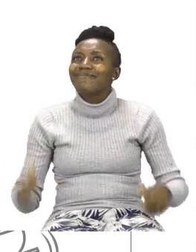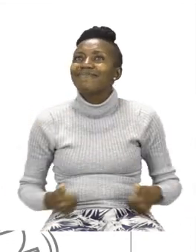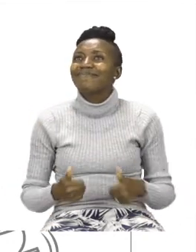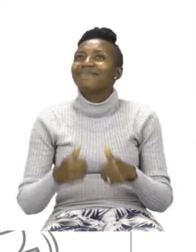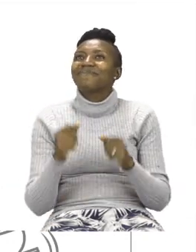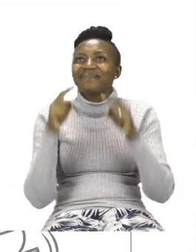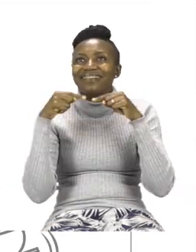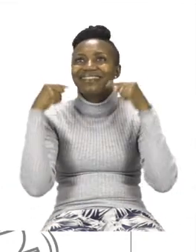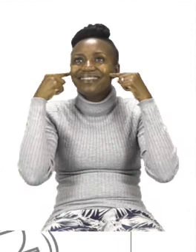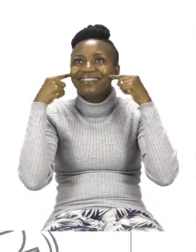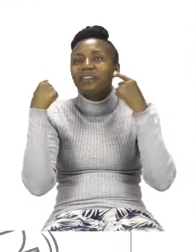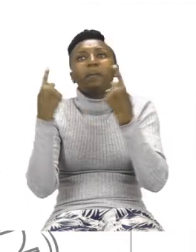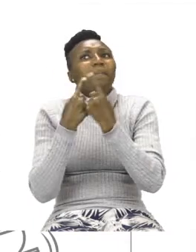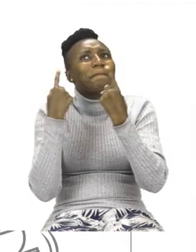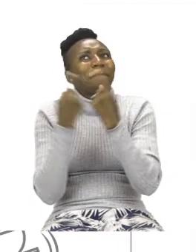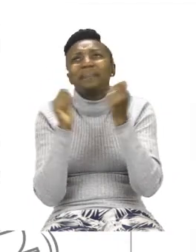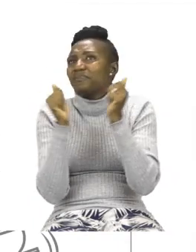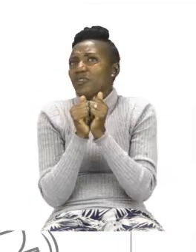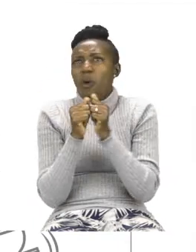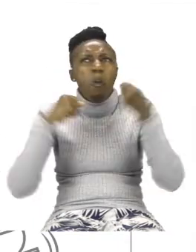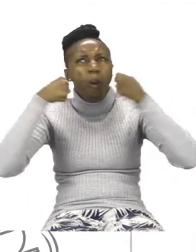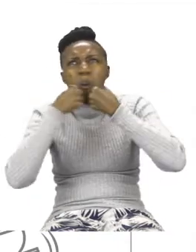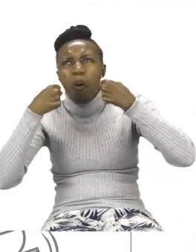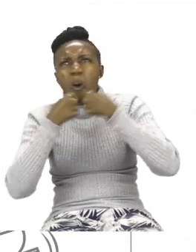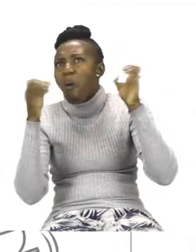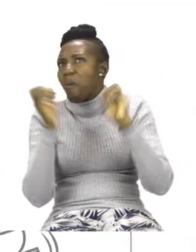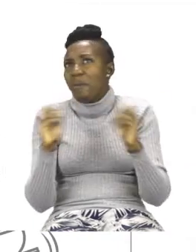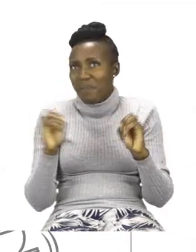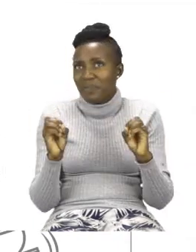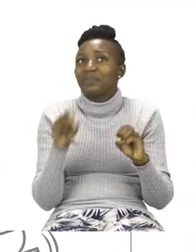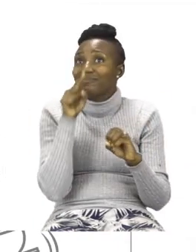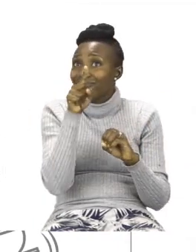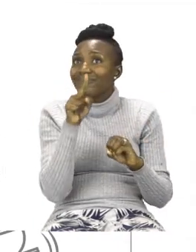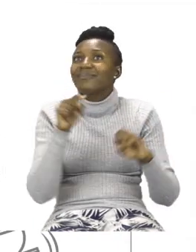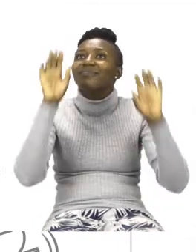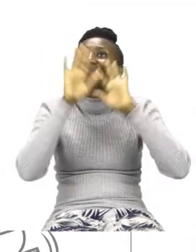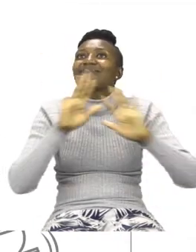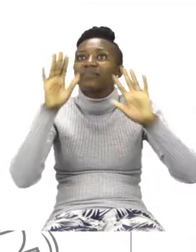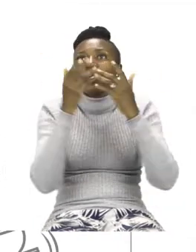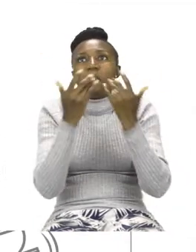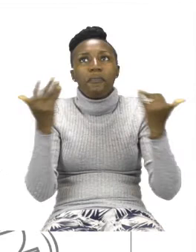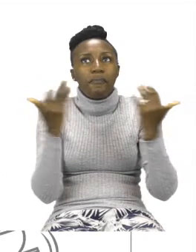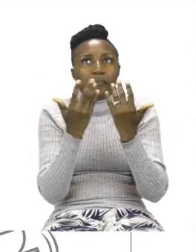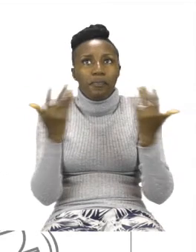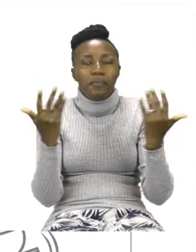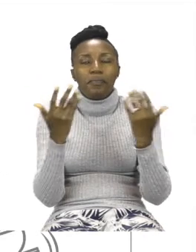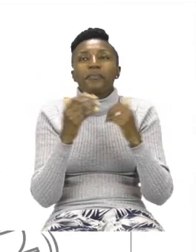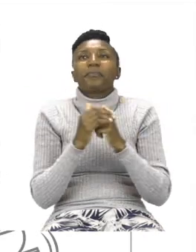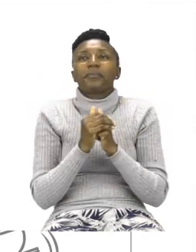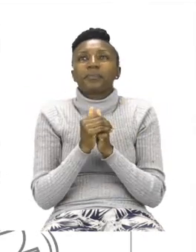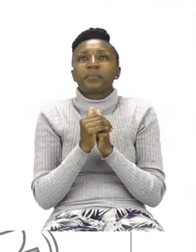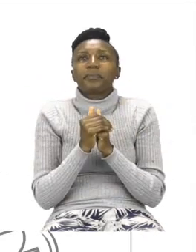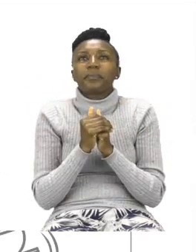playing safely. You are going to color this picture green. But we also want to talk